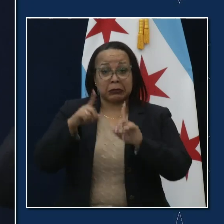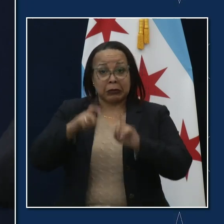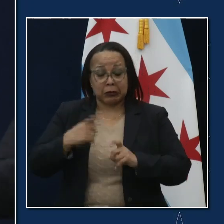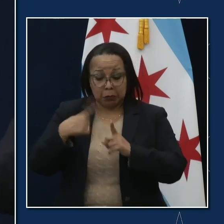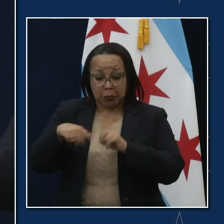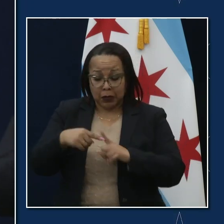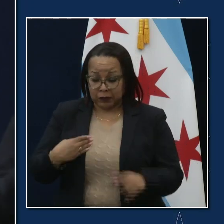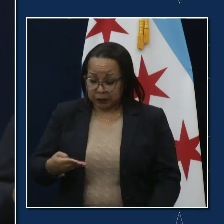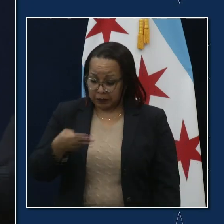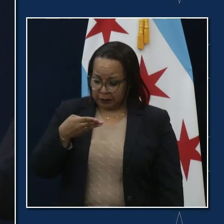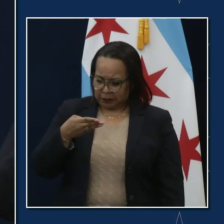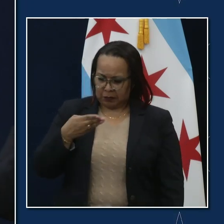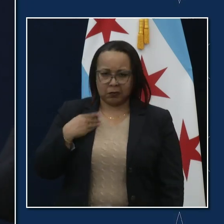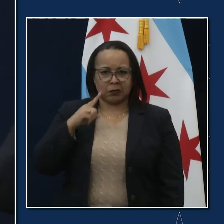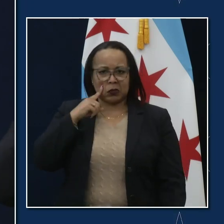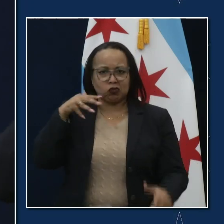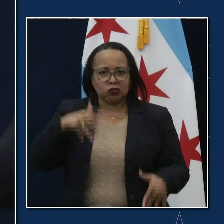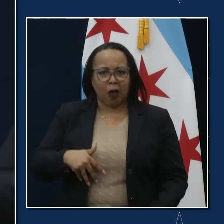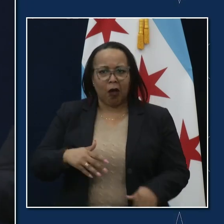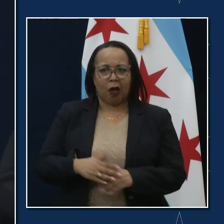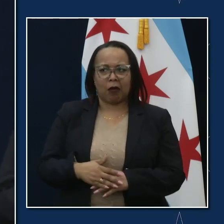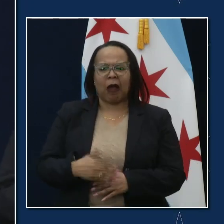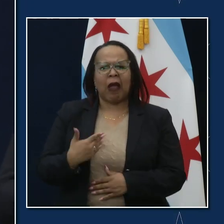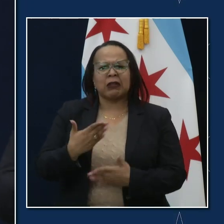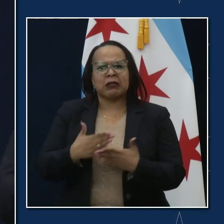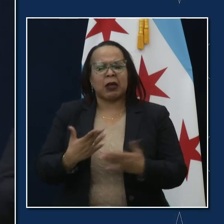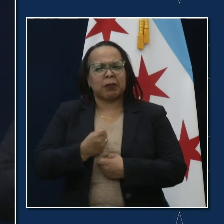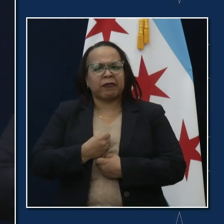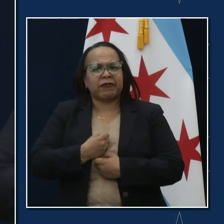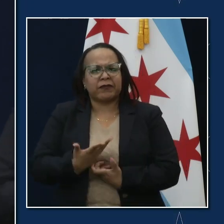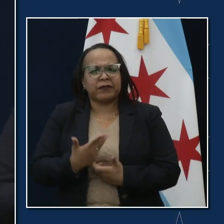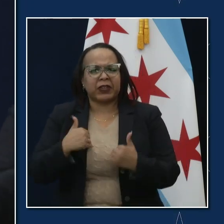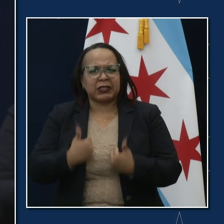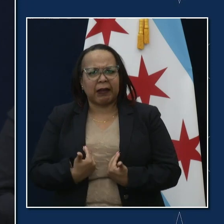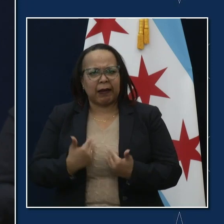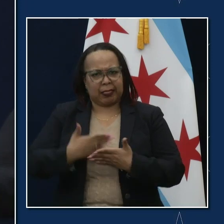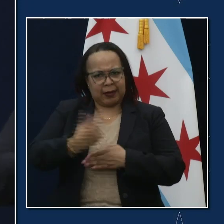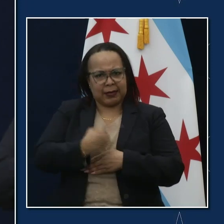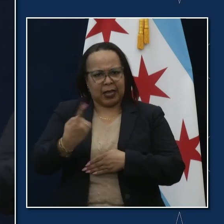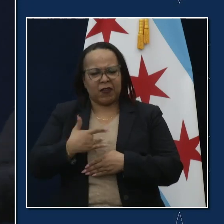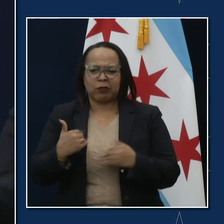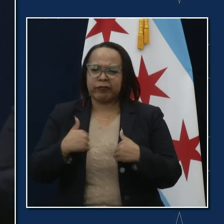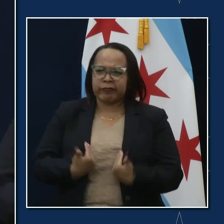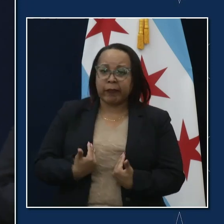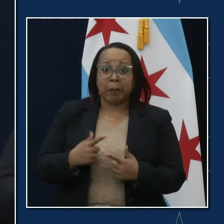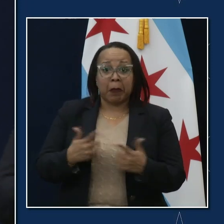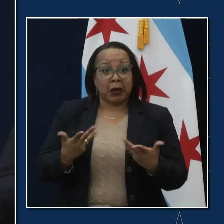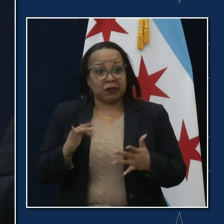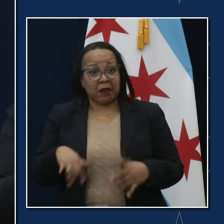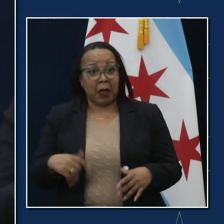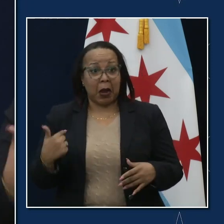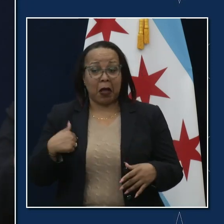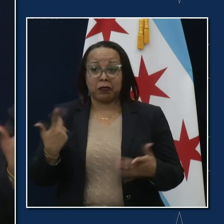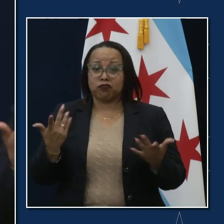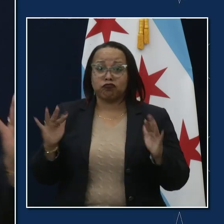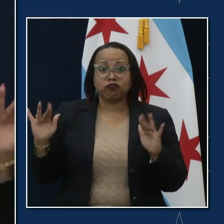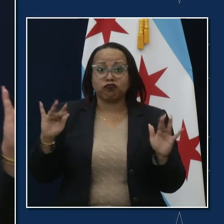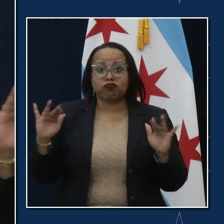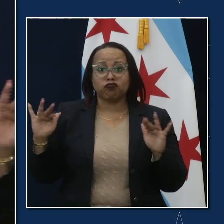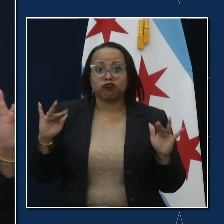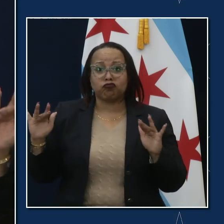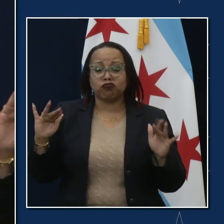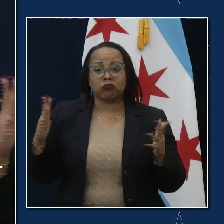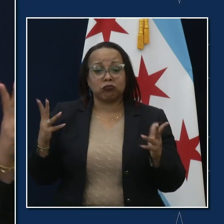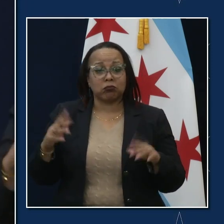was frankly quite shocked. I had a little fatigue the next day, but after that, I've been going kind of full